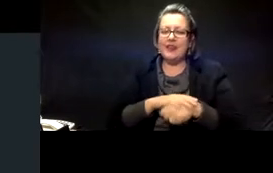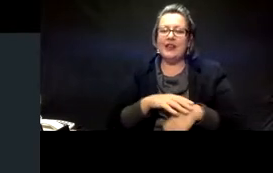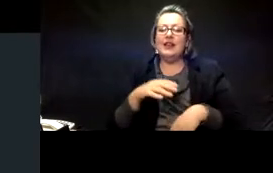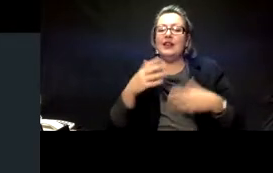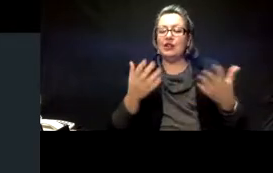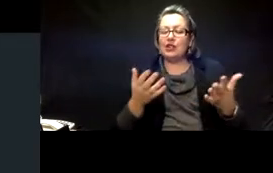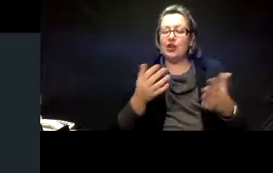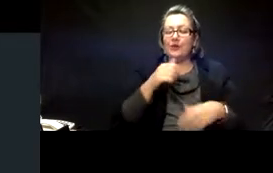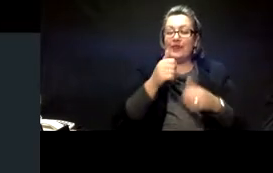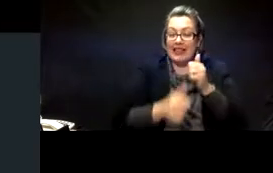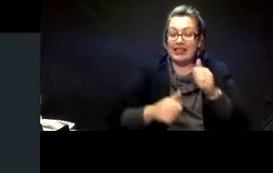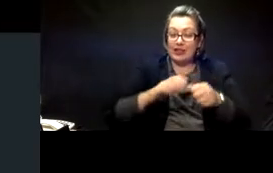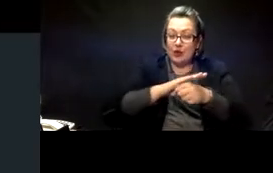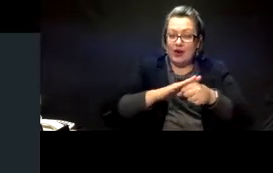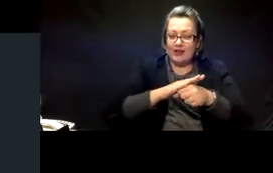that region.